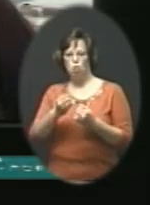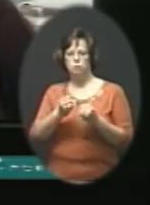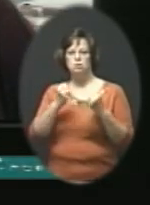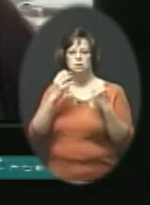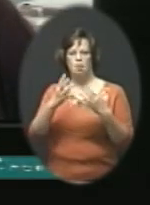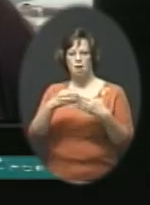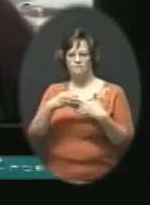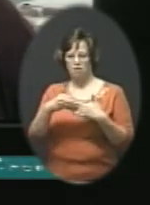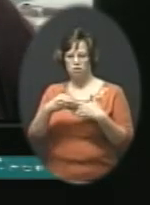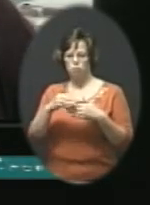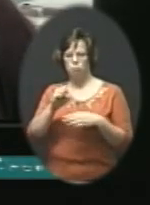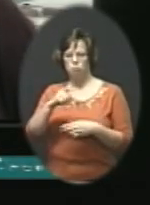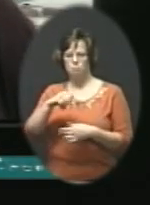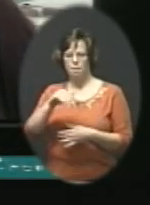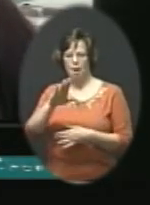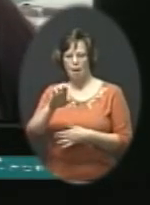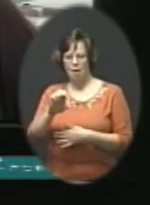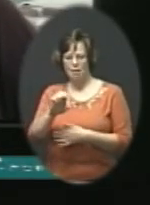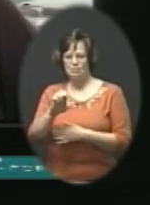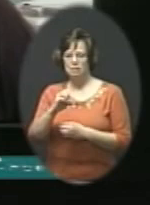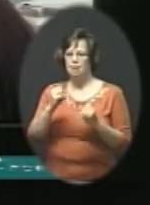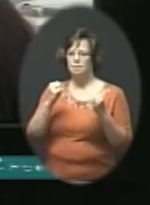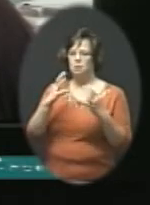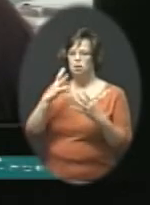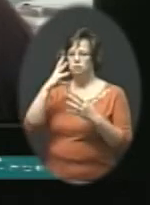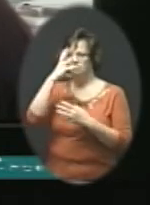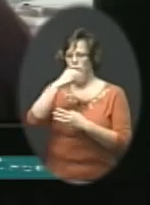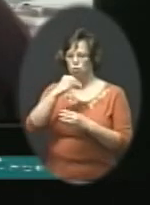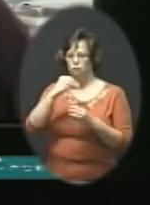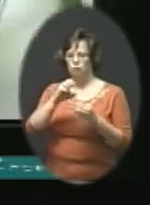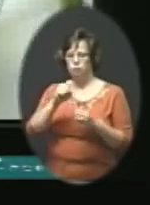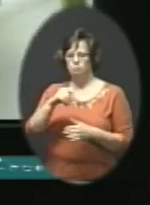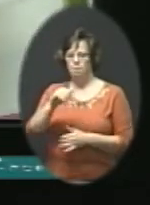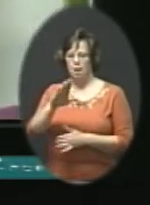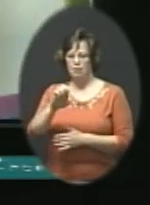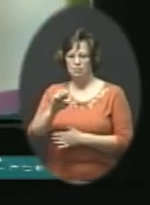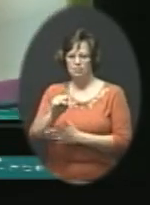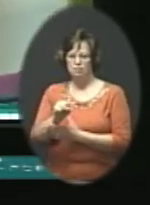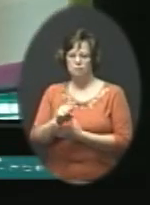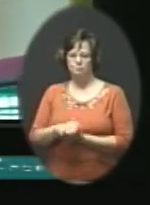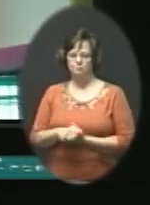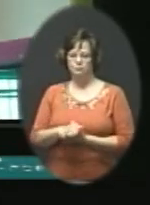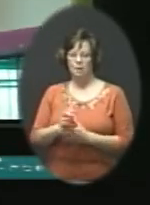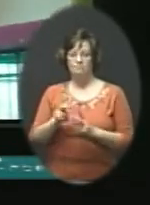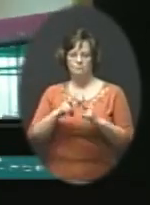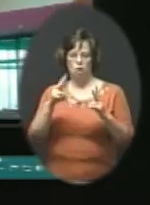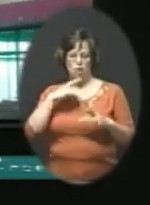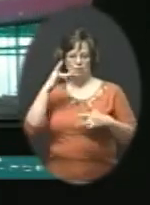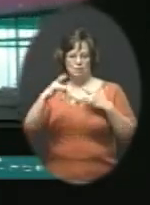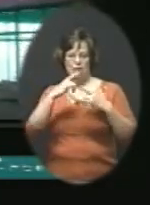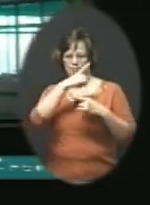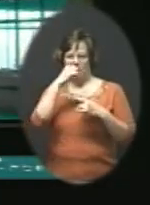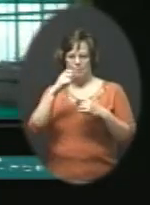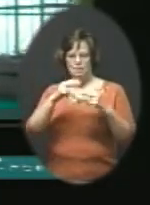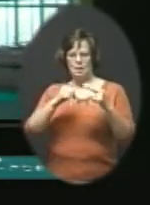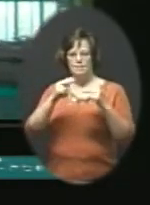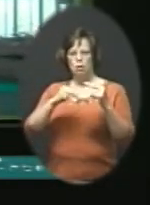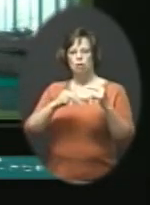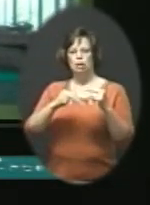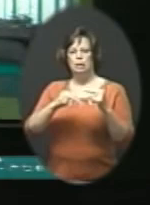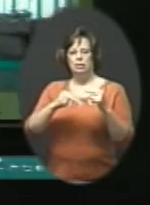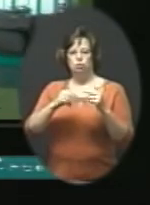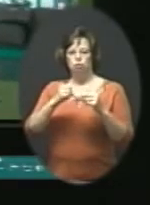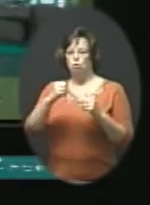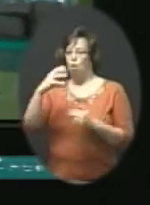of flexible space and lots of beautiful spaces. I'm very excited because the building is